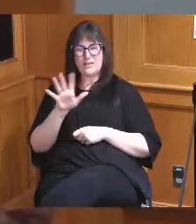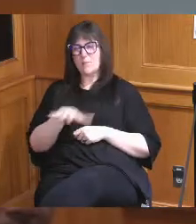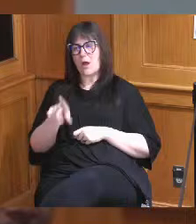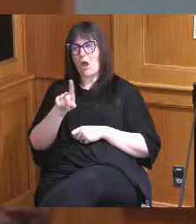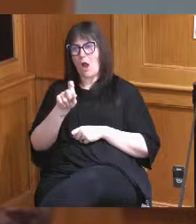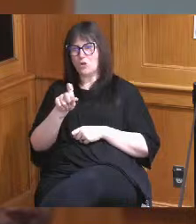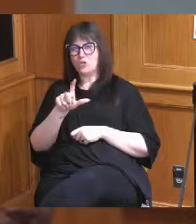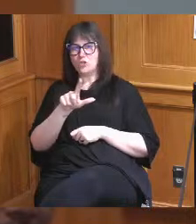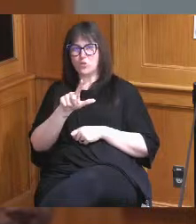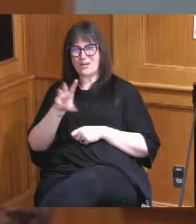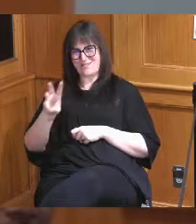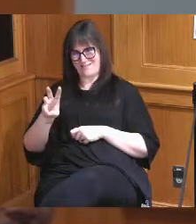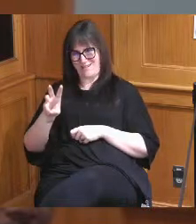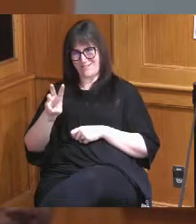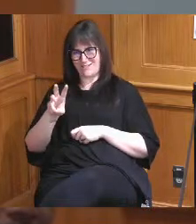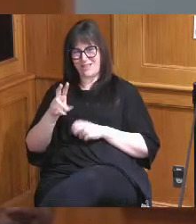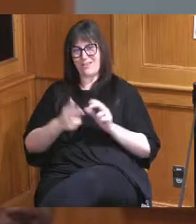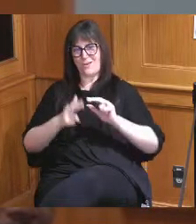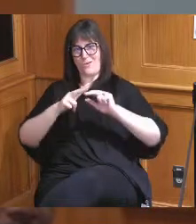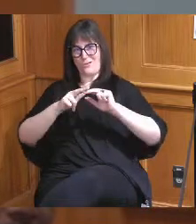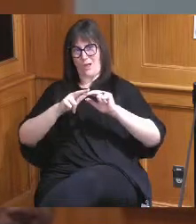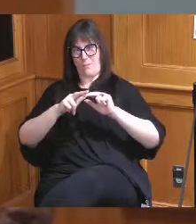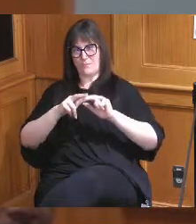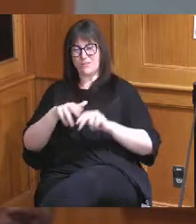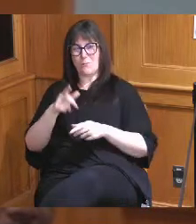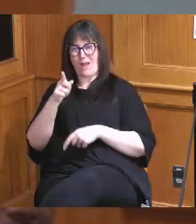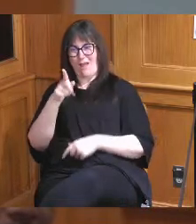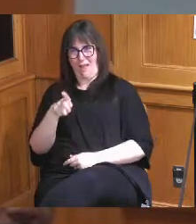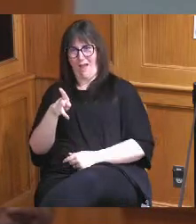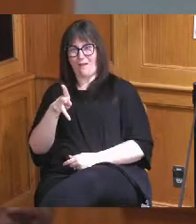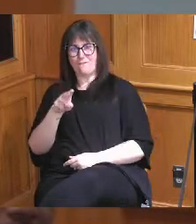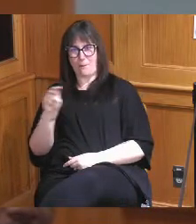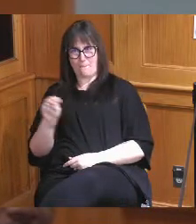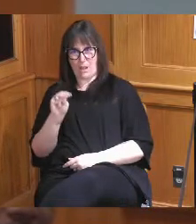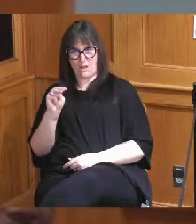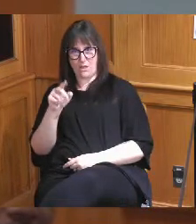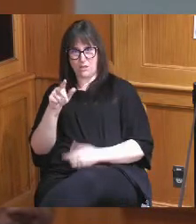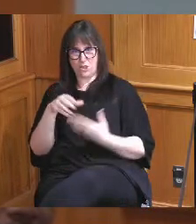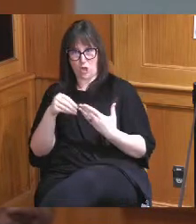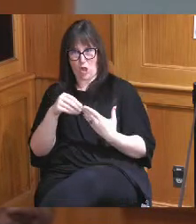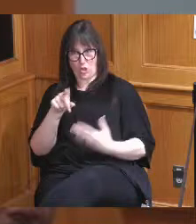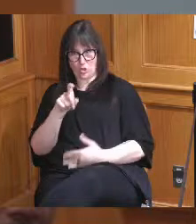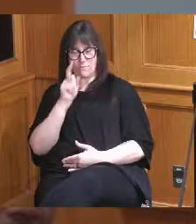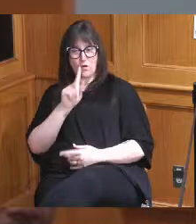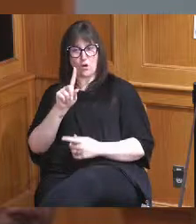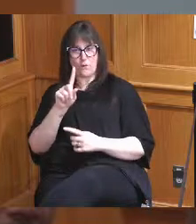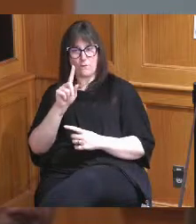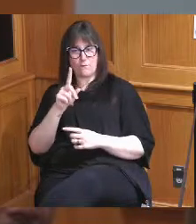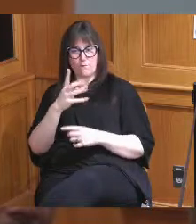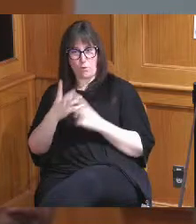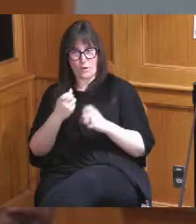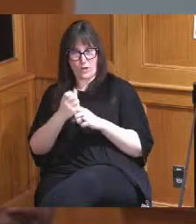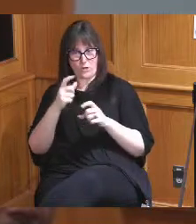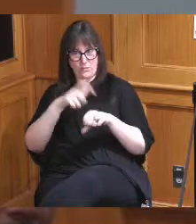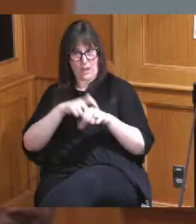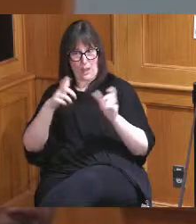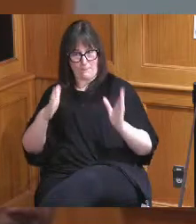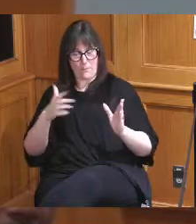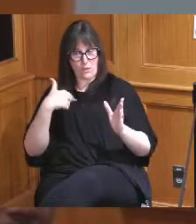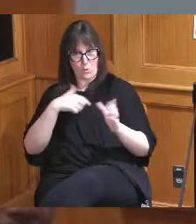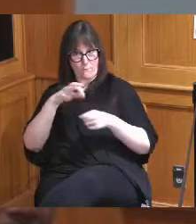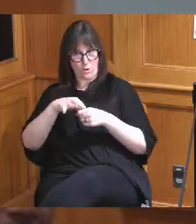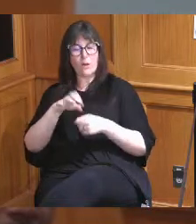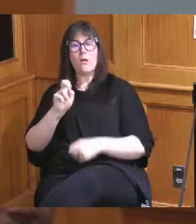126, and it goes up 3% a year. Okay, so about $500,000 we would for 4 years Yes. that we're voting on.